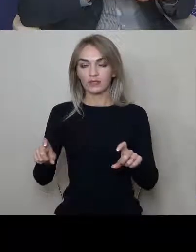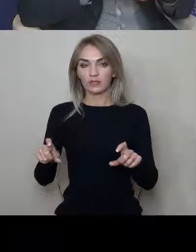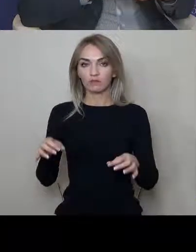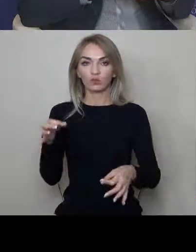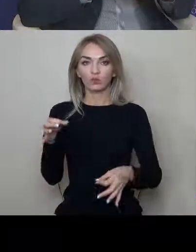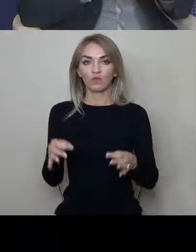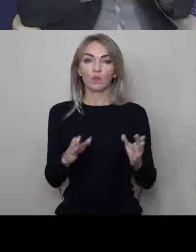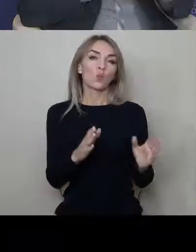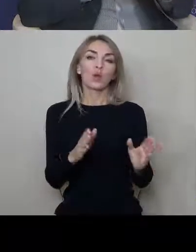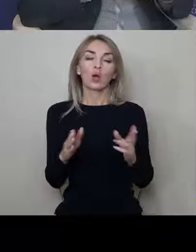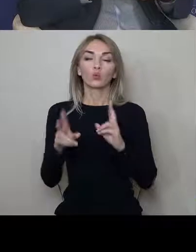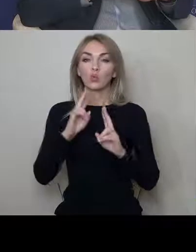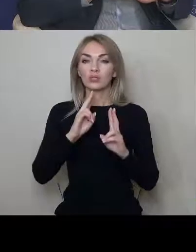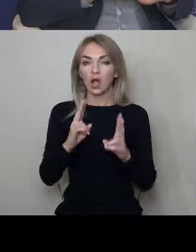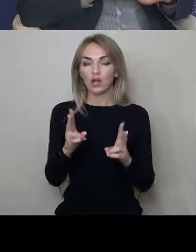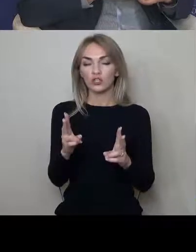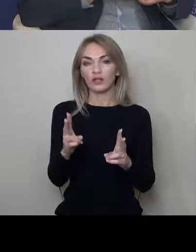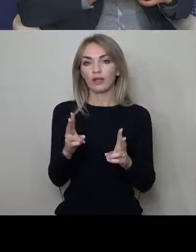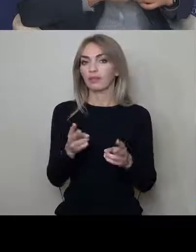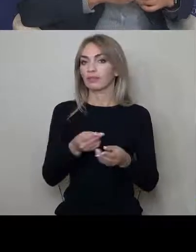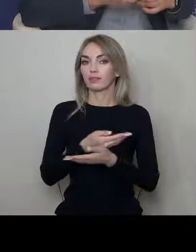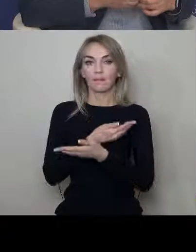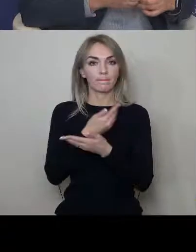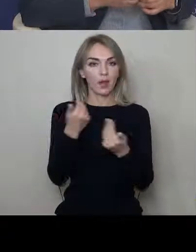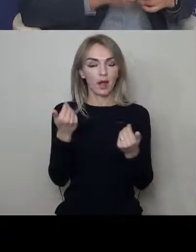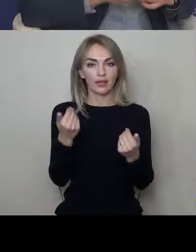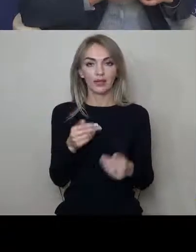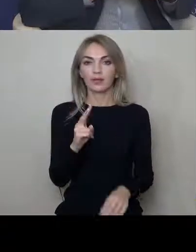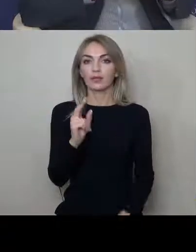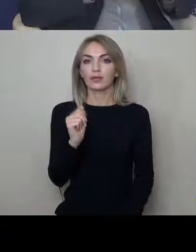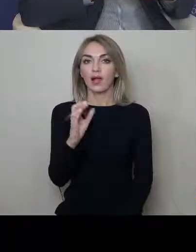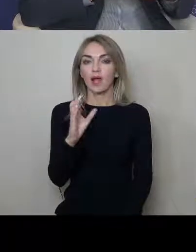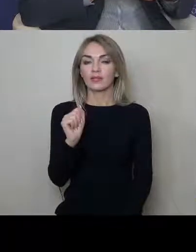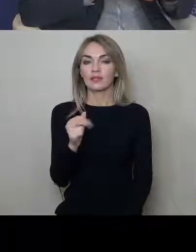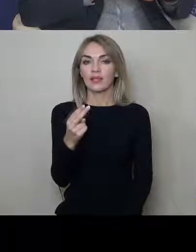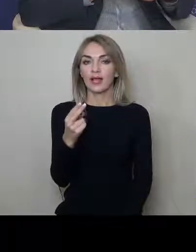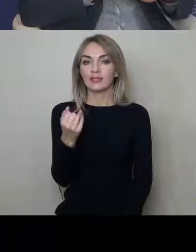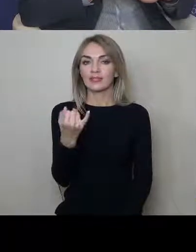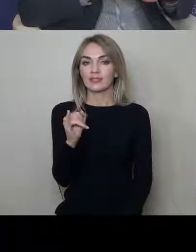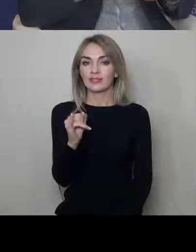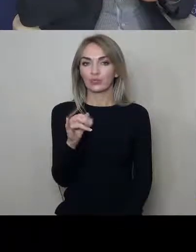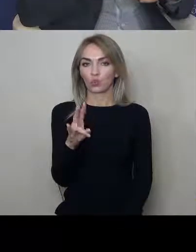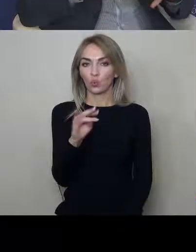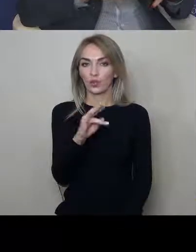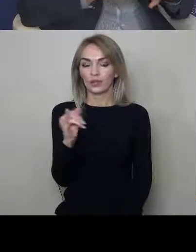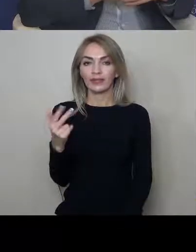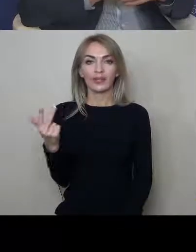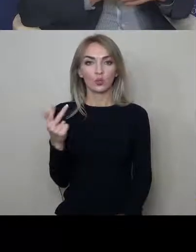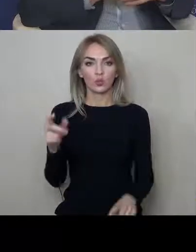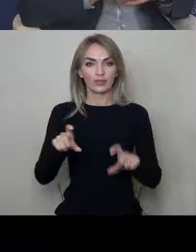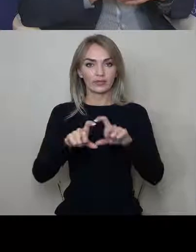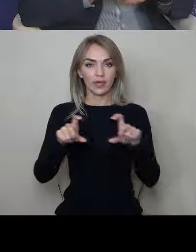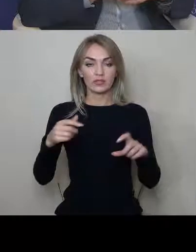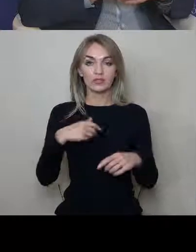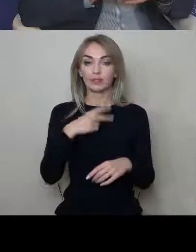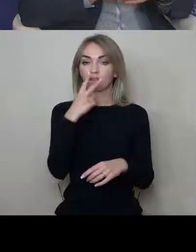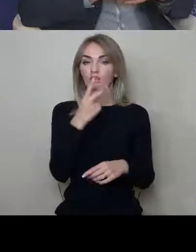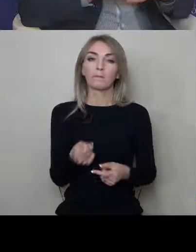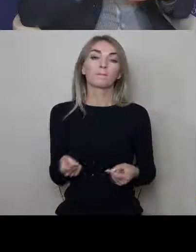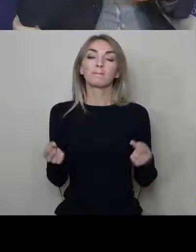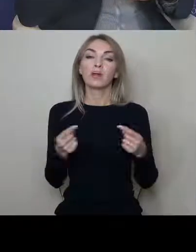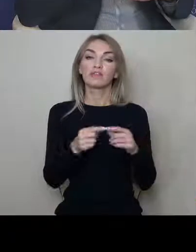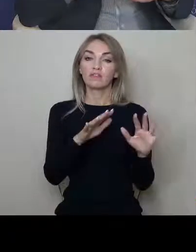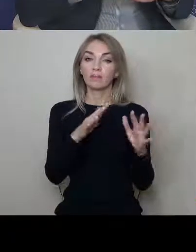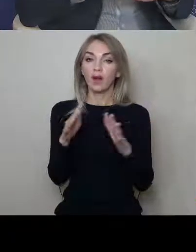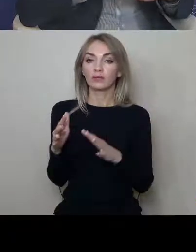instances only. When it comes to the court proceedings, the cassation stage is missing.